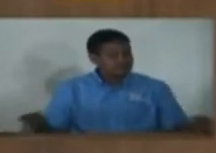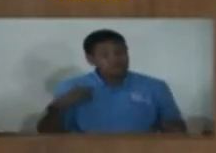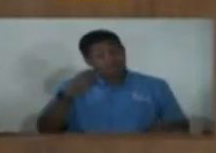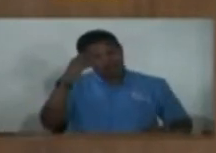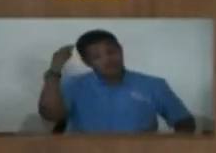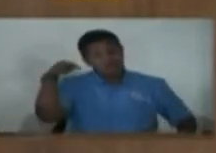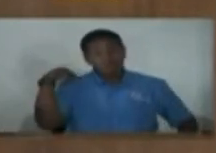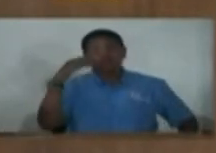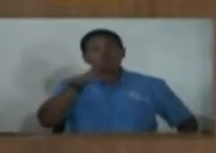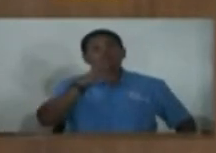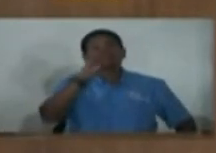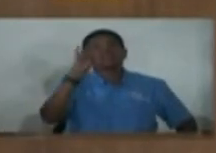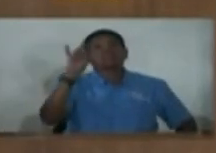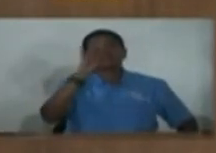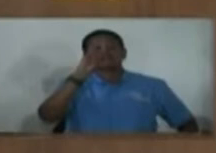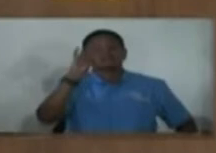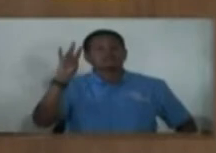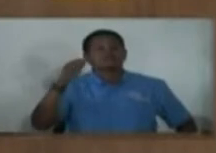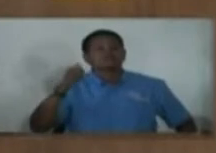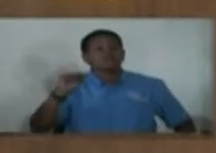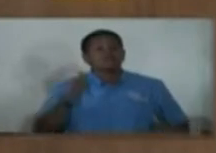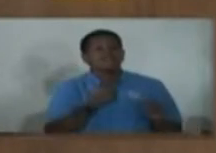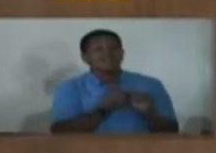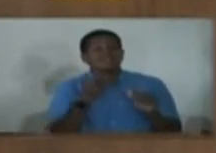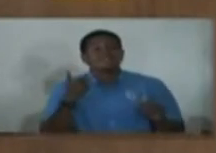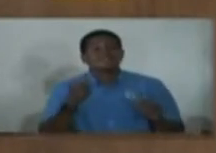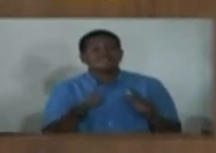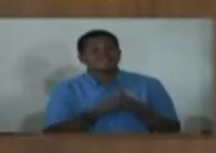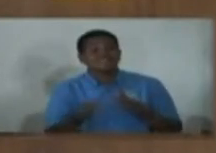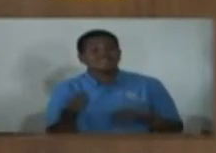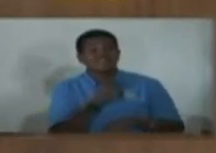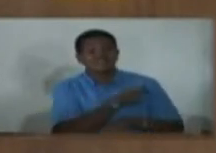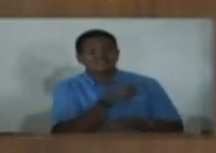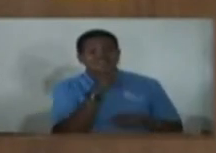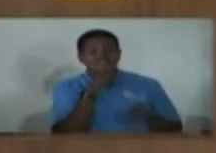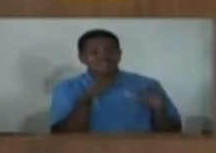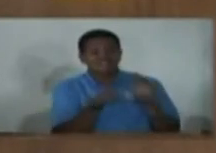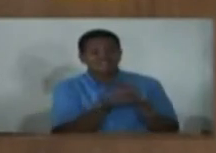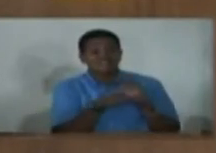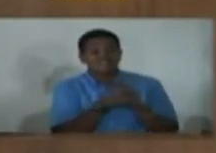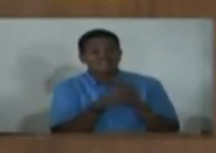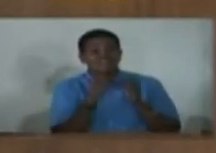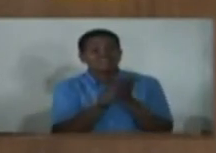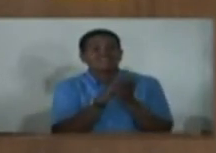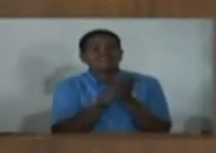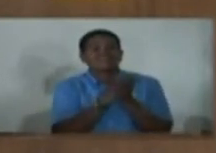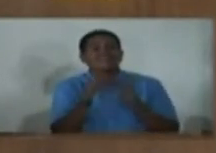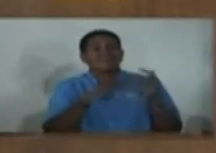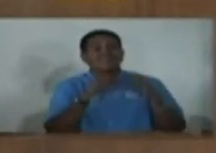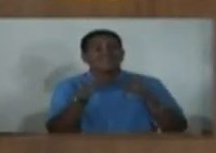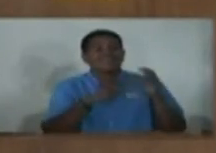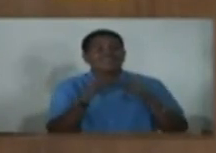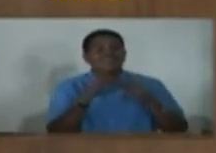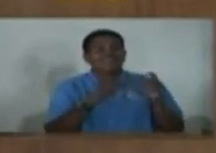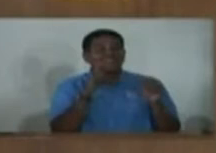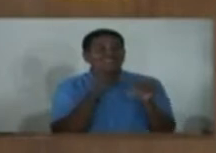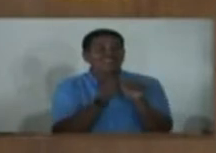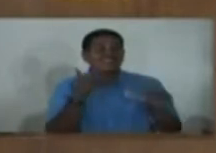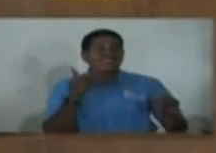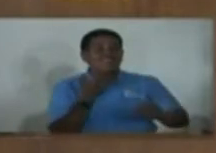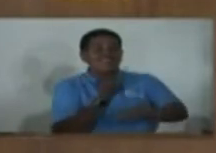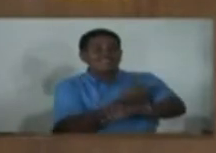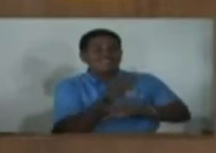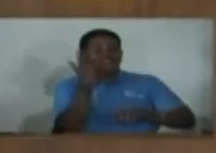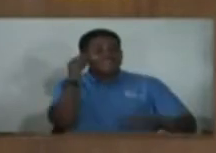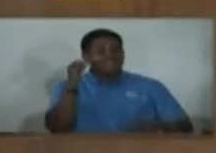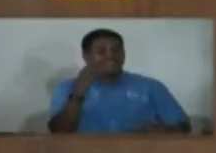6 or 7 year old trying to escape being vaccinated and running behind the school building to avoid it. Funnily enough, it was